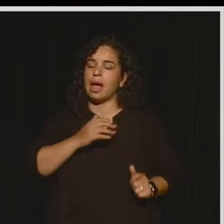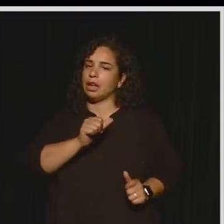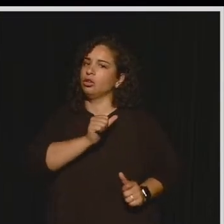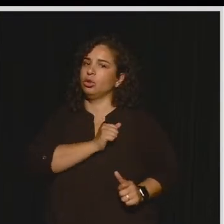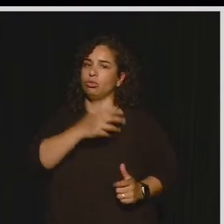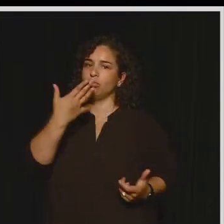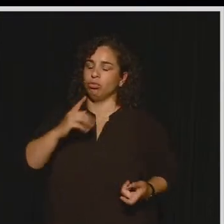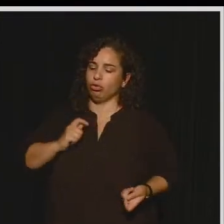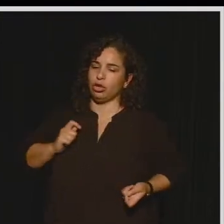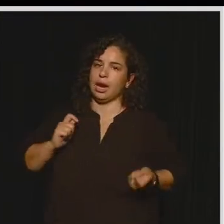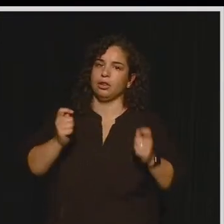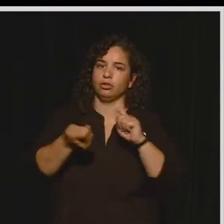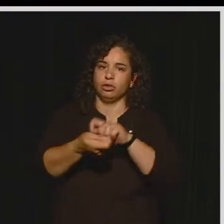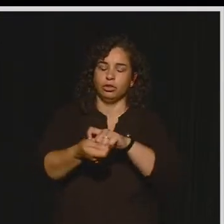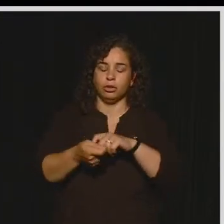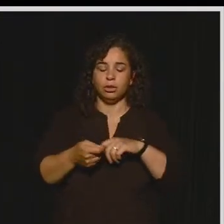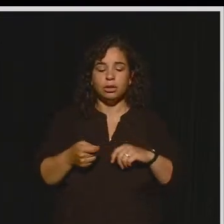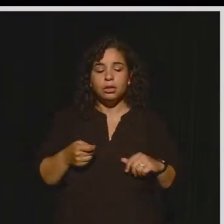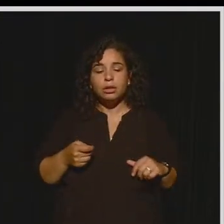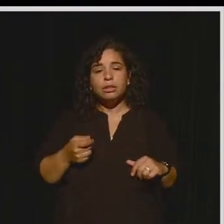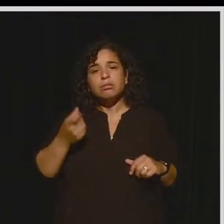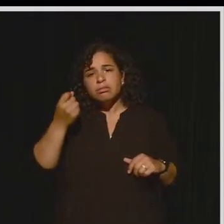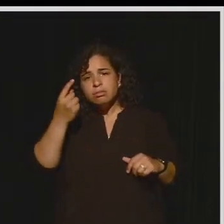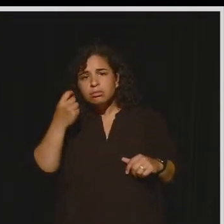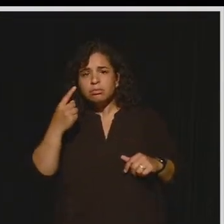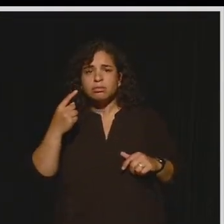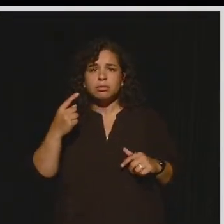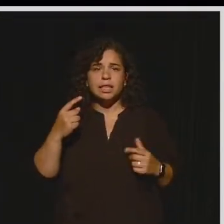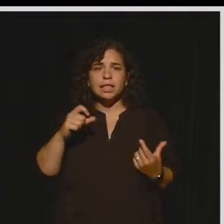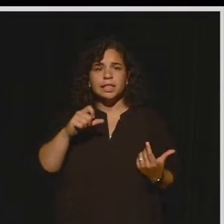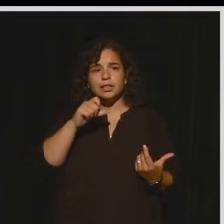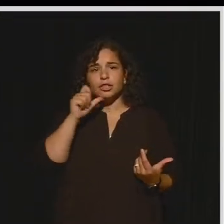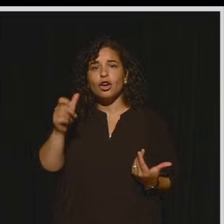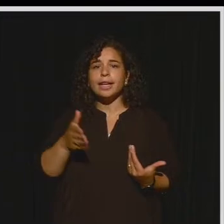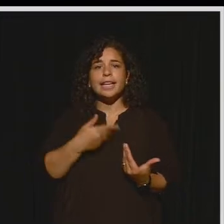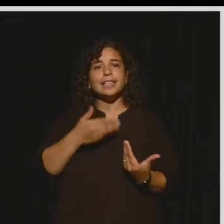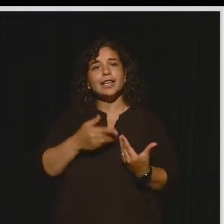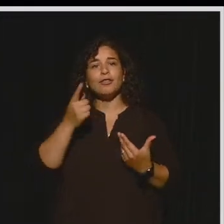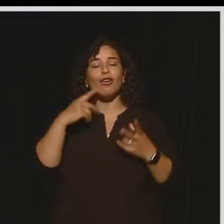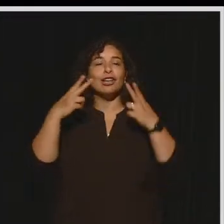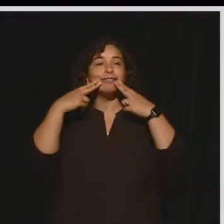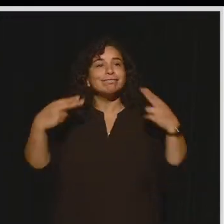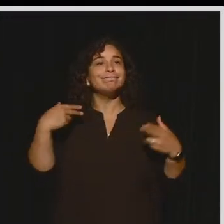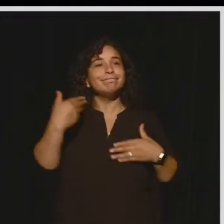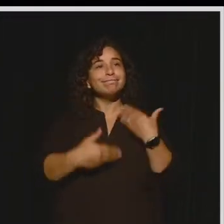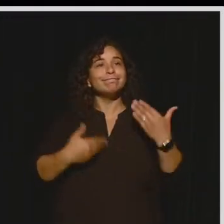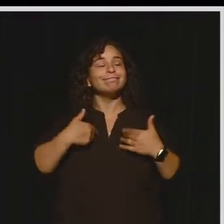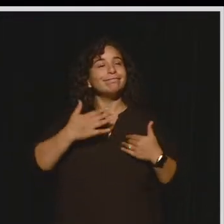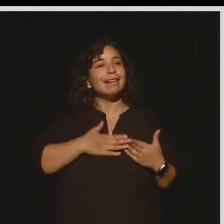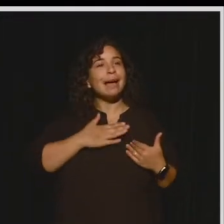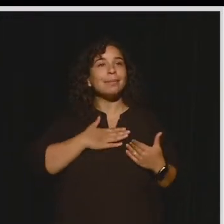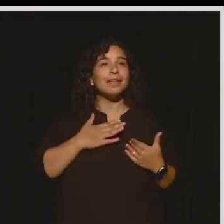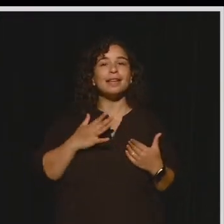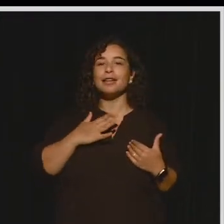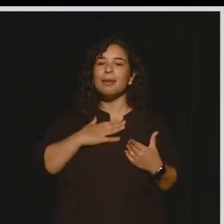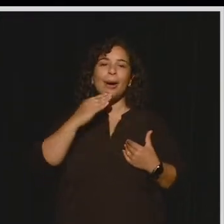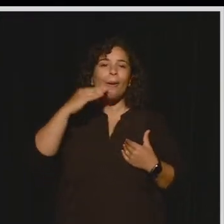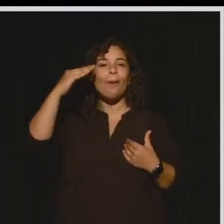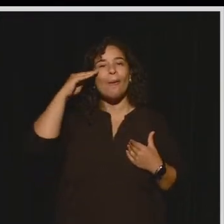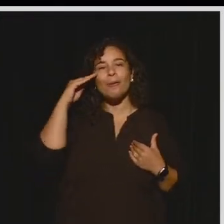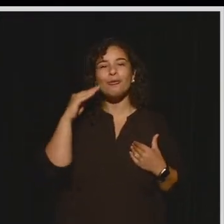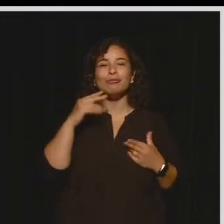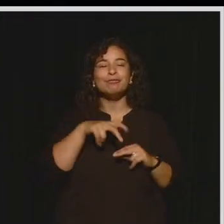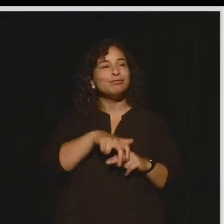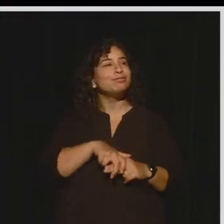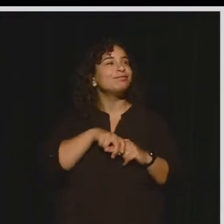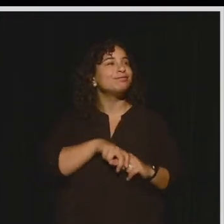deal with this. It would have been really easy if I didn't have any other connections to sit in my blissful spot out in Surrey in the backyard and not